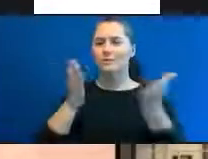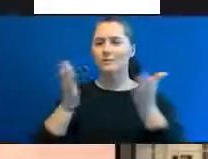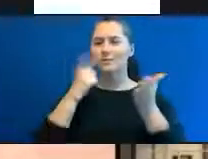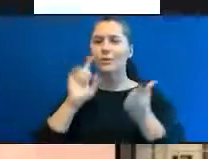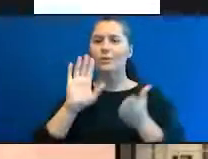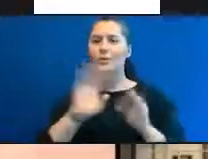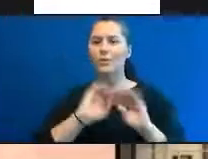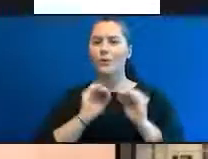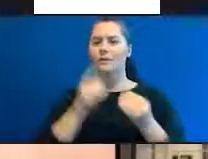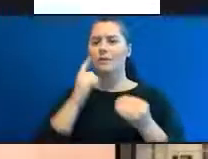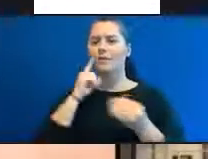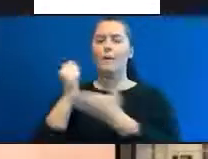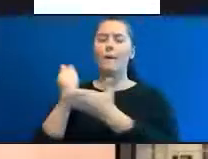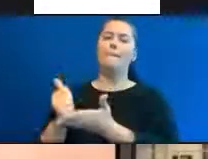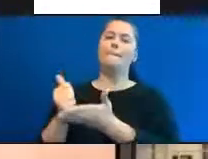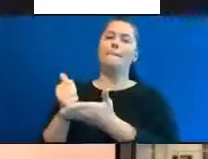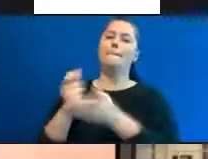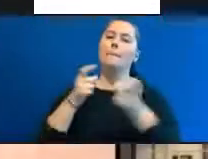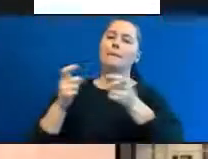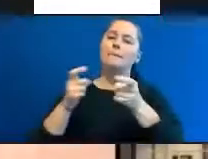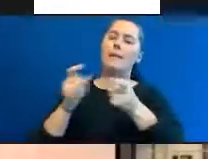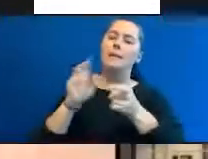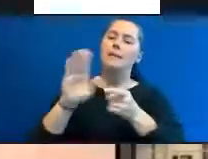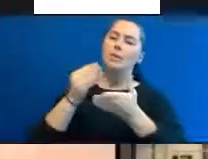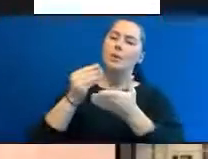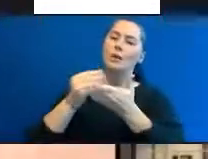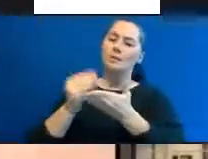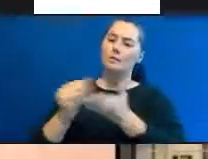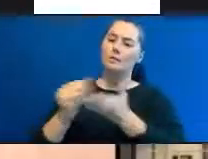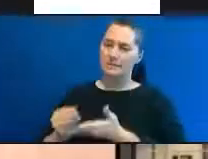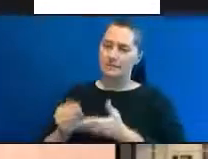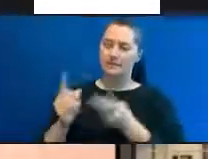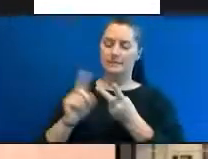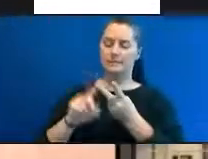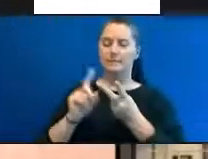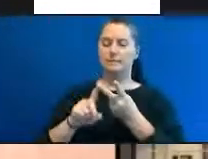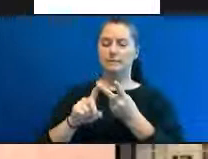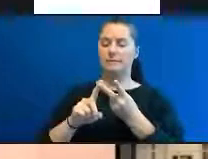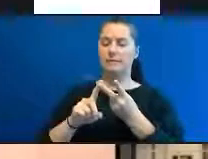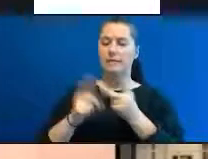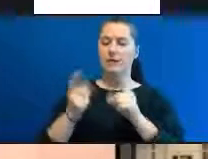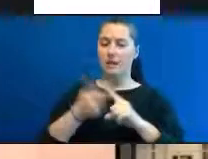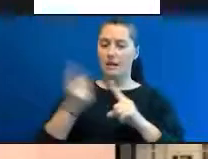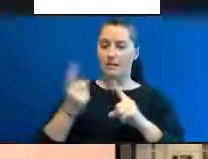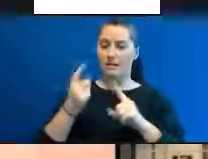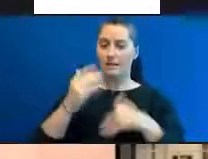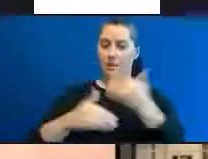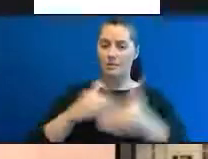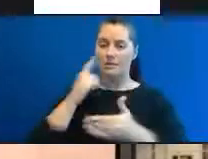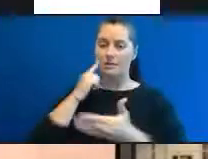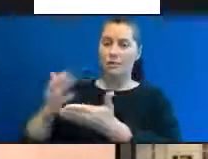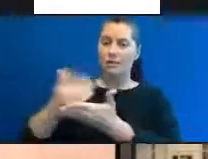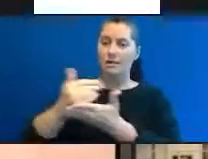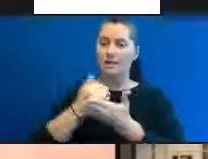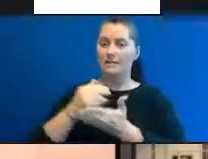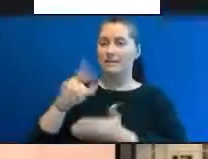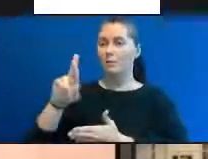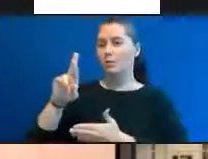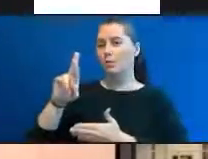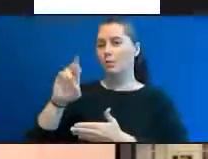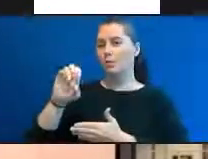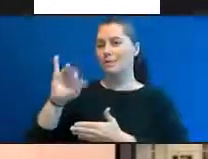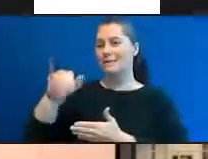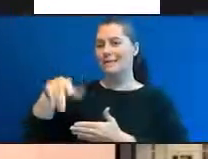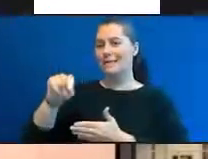you to help manage your expenses, help automate the process of collecting receipts or budgeting, as well as